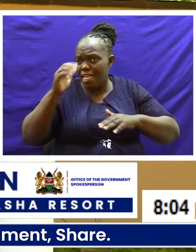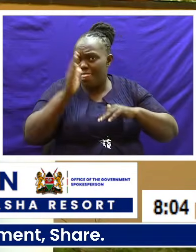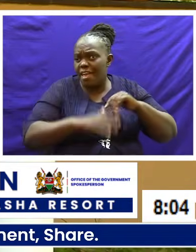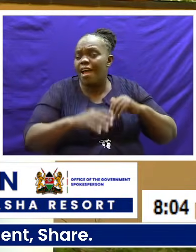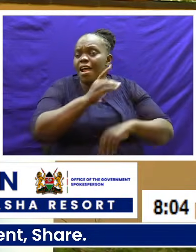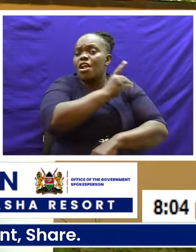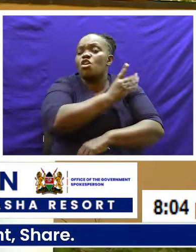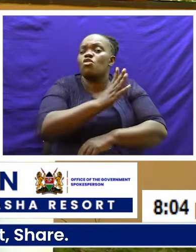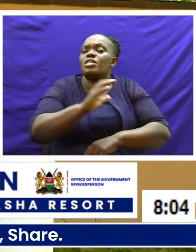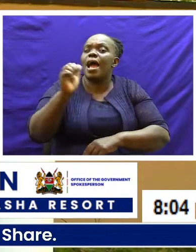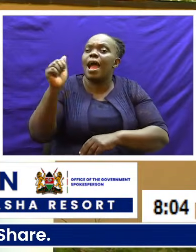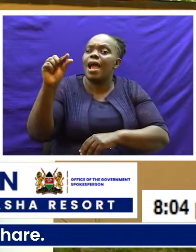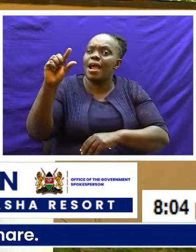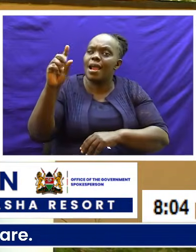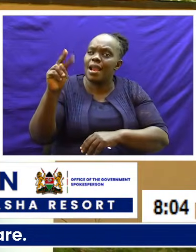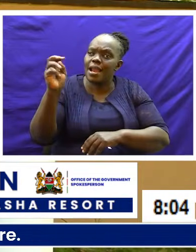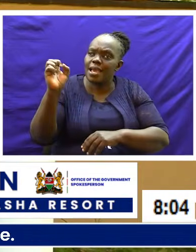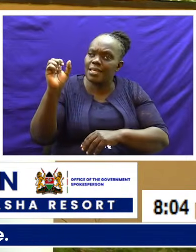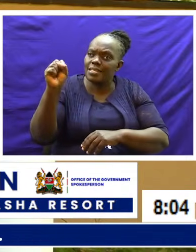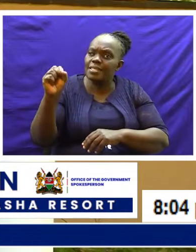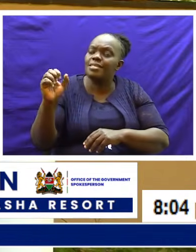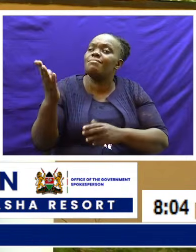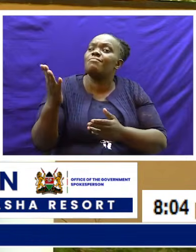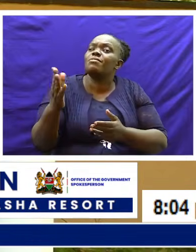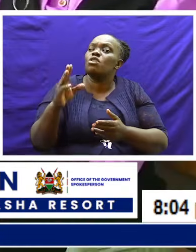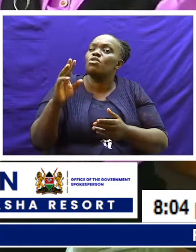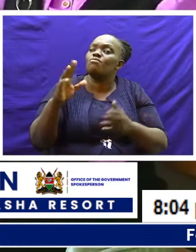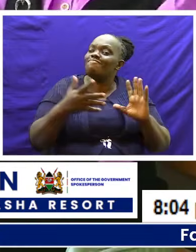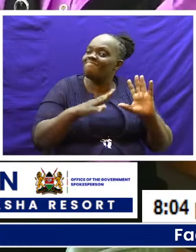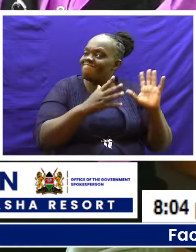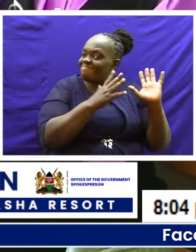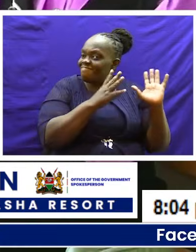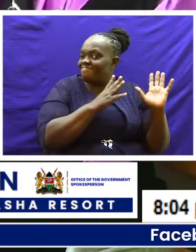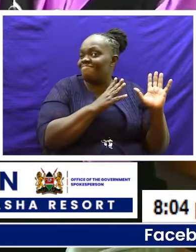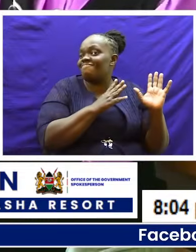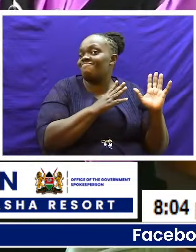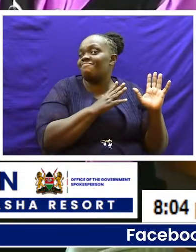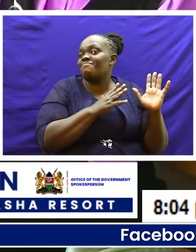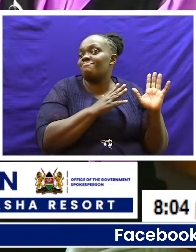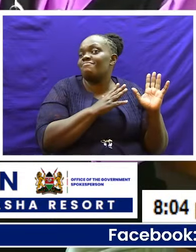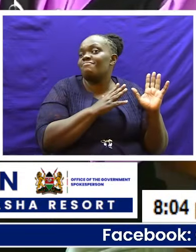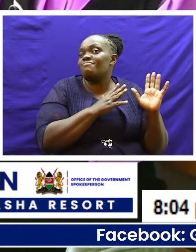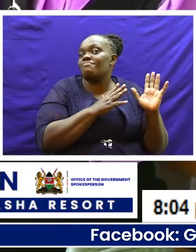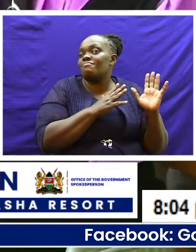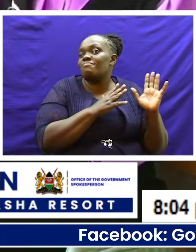Dr. Agnes Wahome. Let's clap for her.